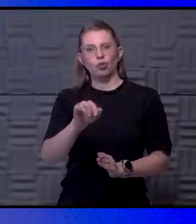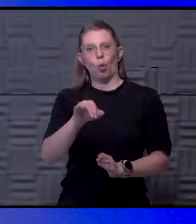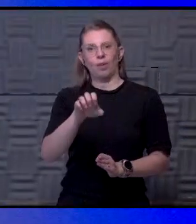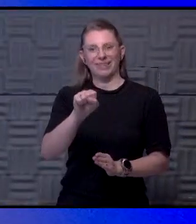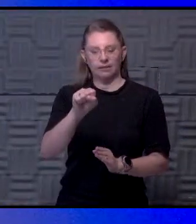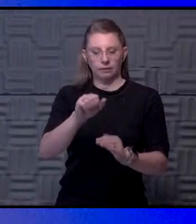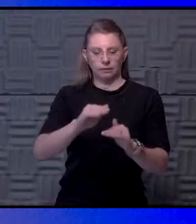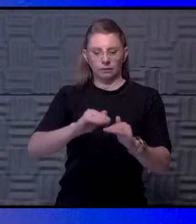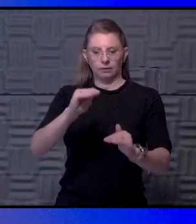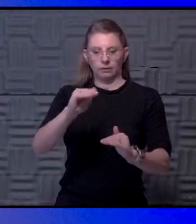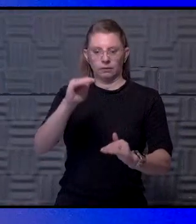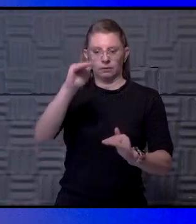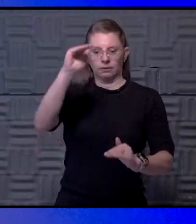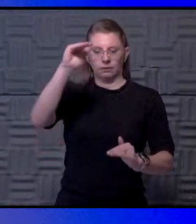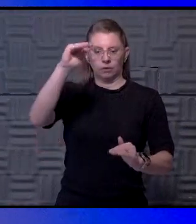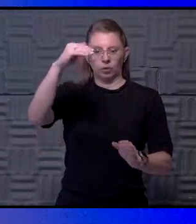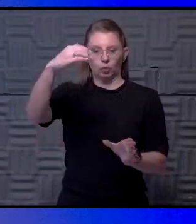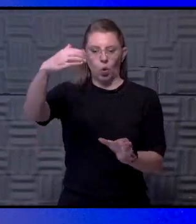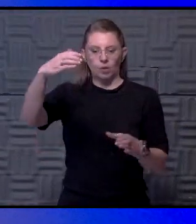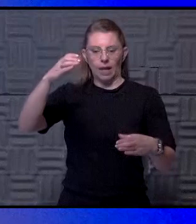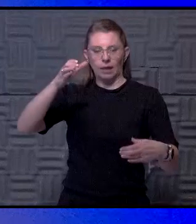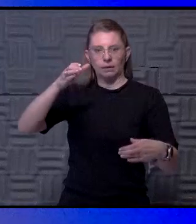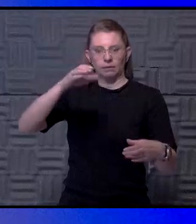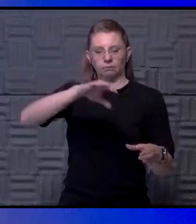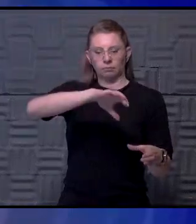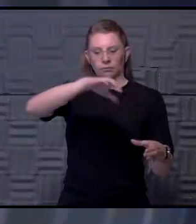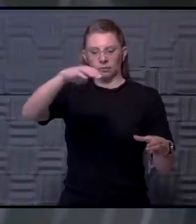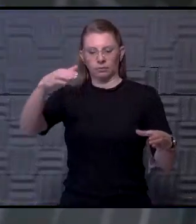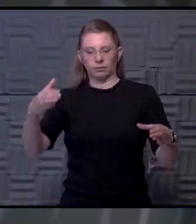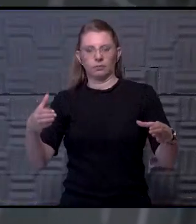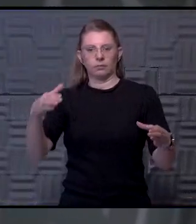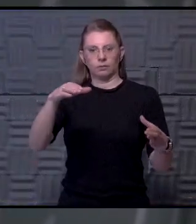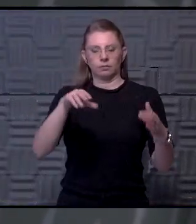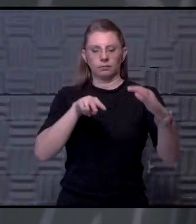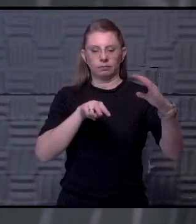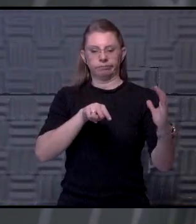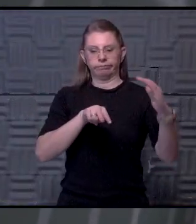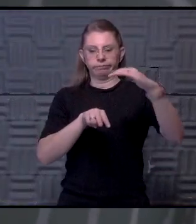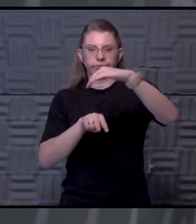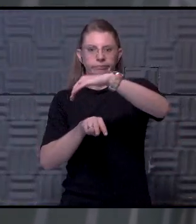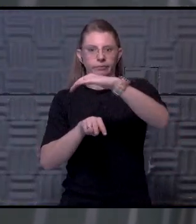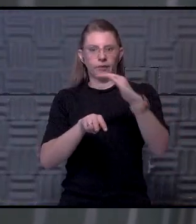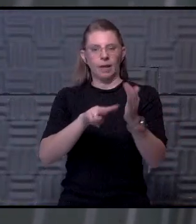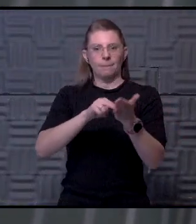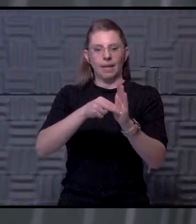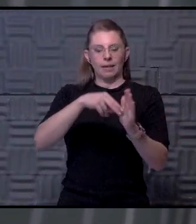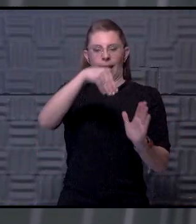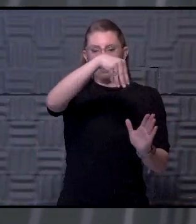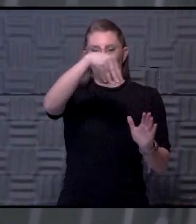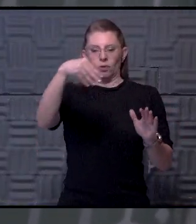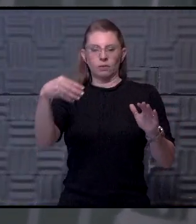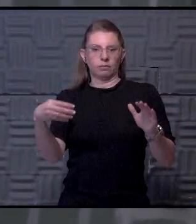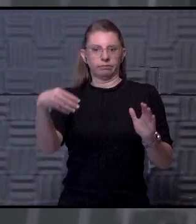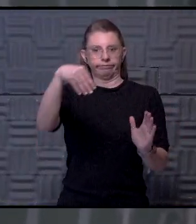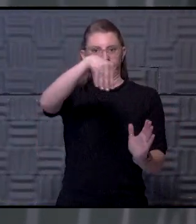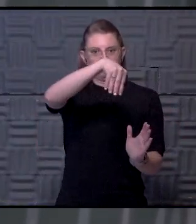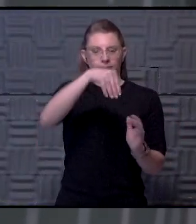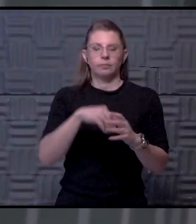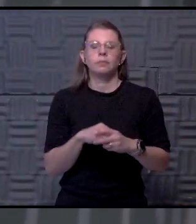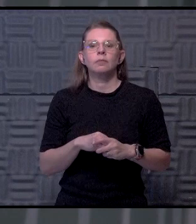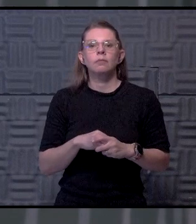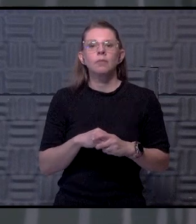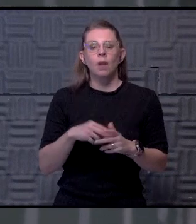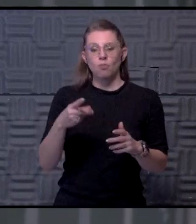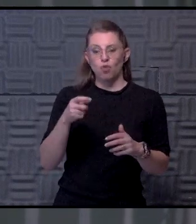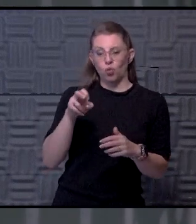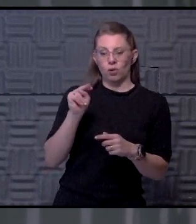clearance to rotate about the treatment table around the patient to allow different beam angles. Wow. And then the protons are